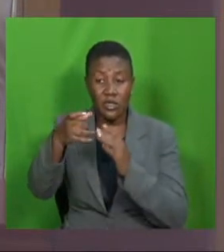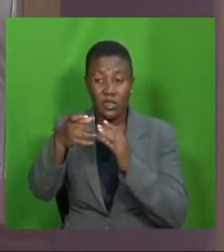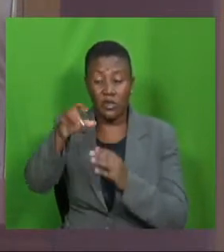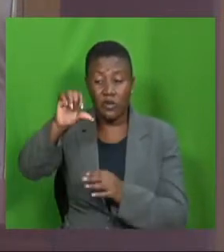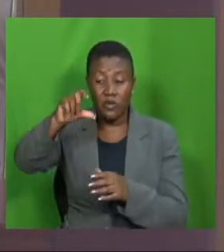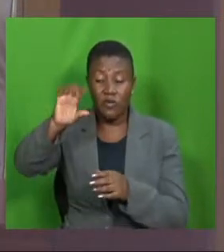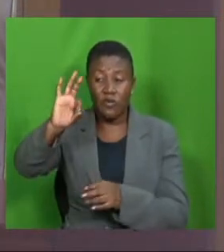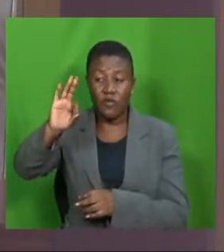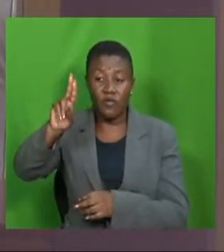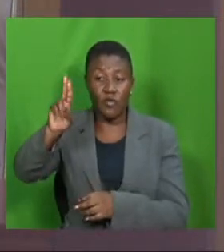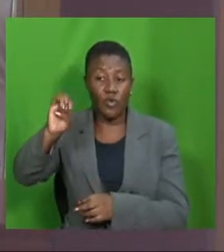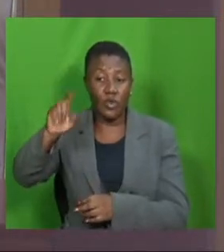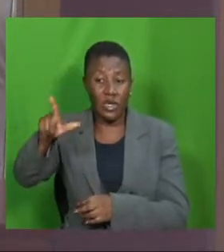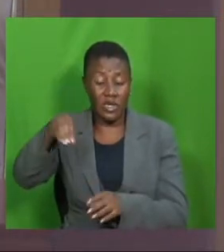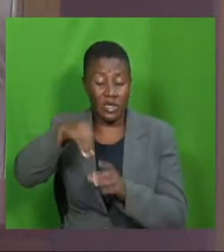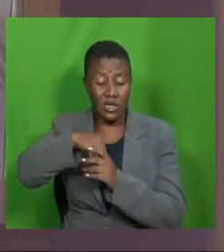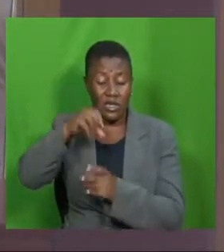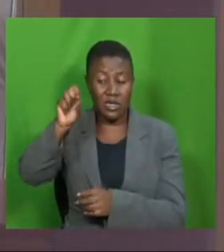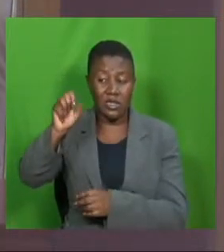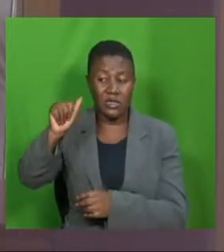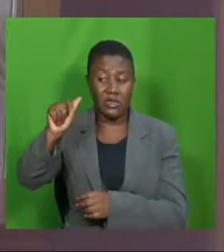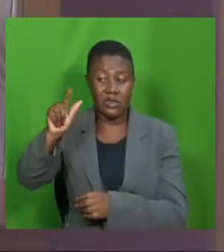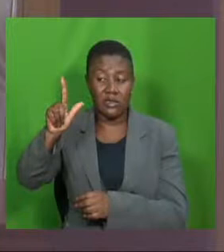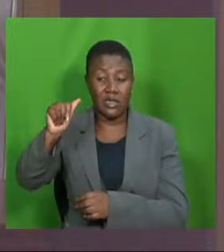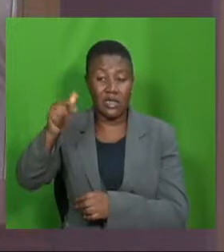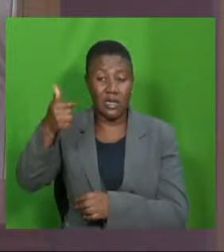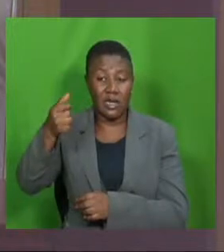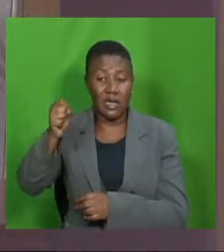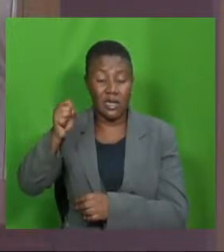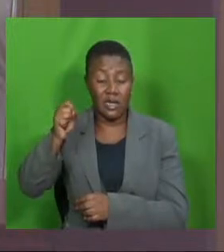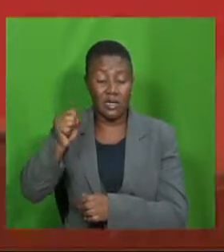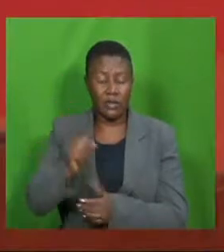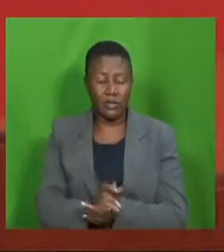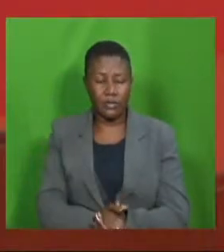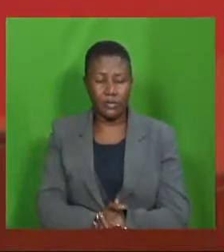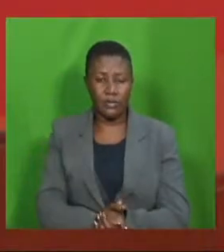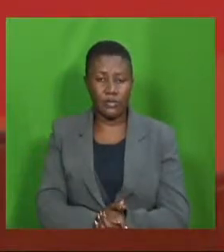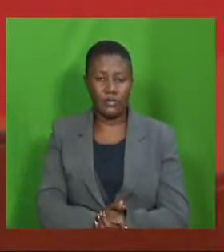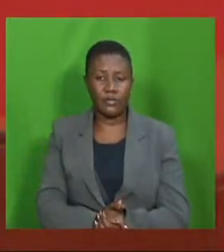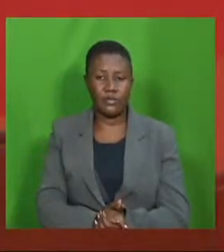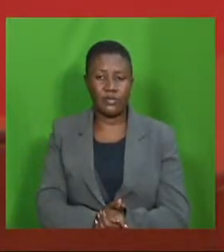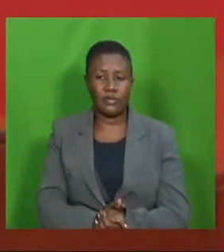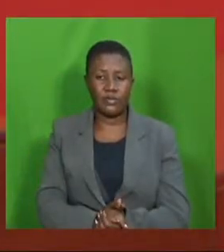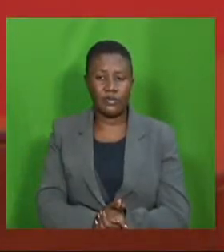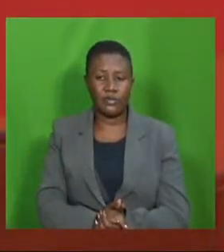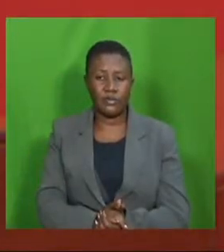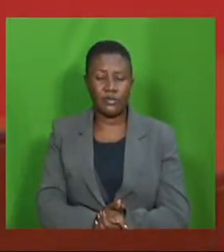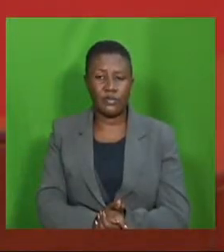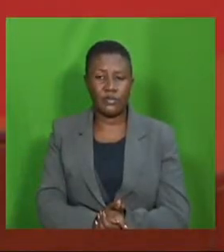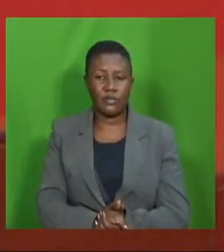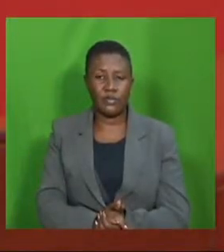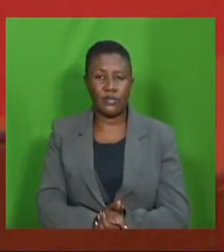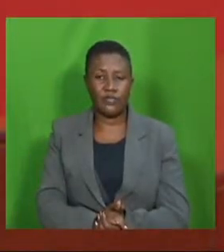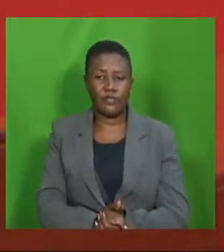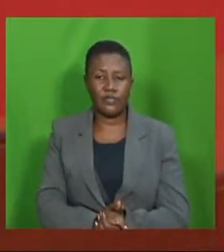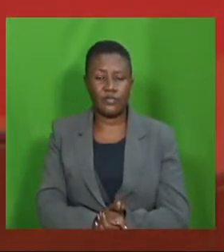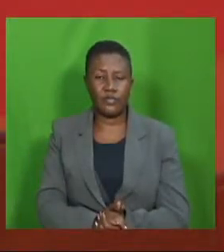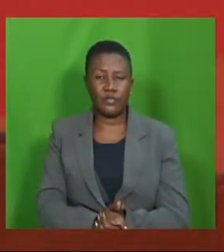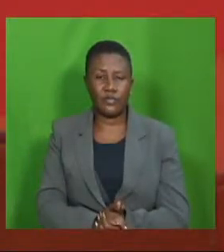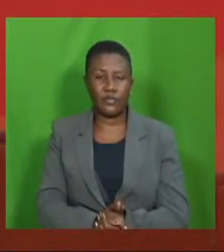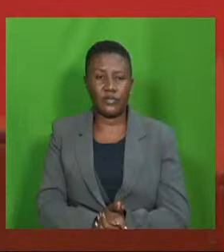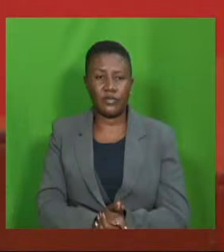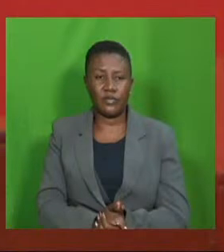Ministry's urgent plans to deal with the situation? Thank you. Yes, Honourable Minister.